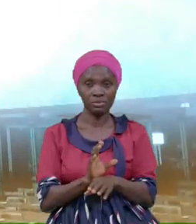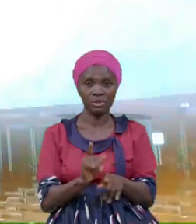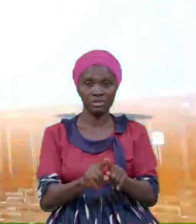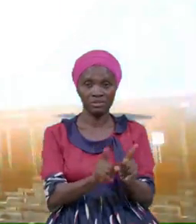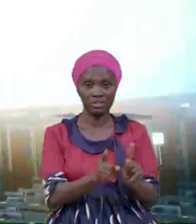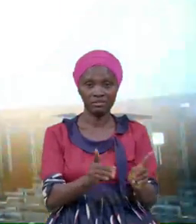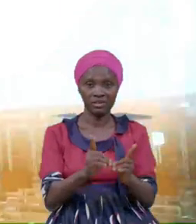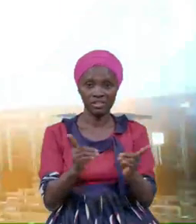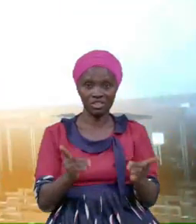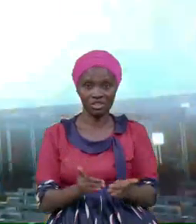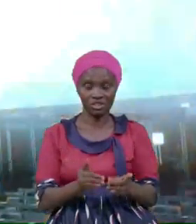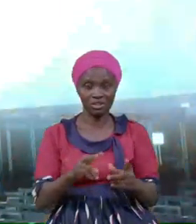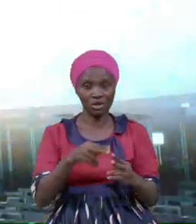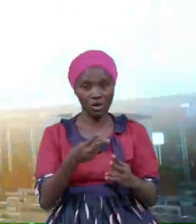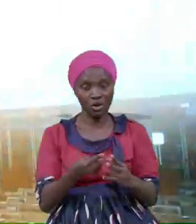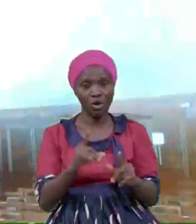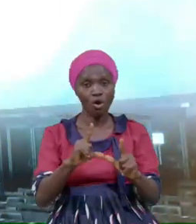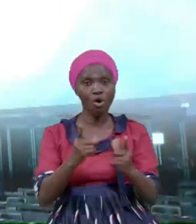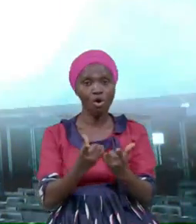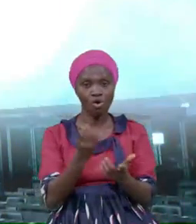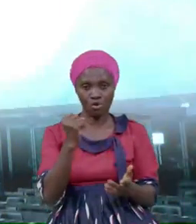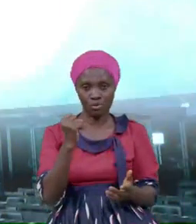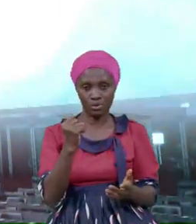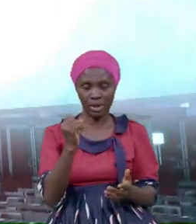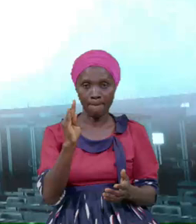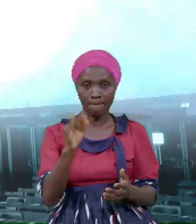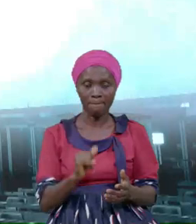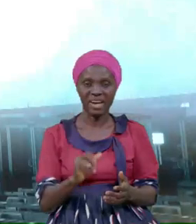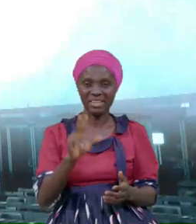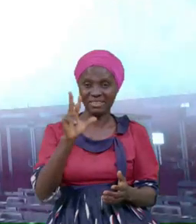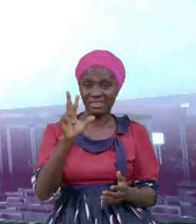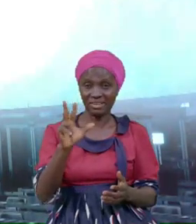And it will be by 3 p.m.